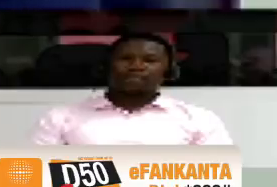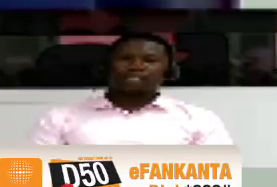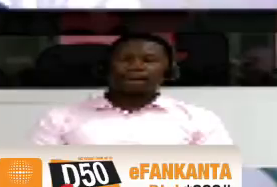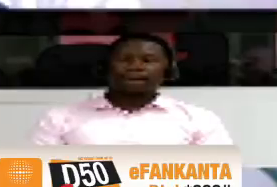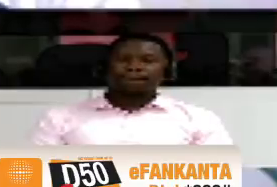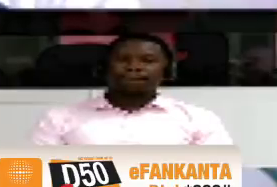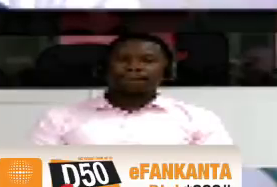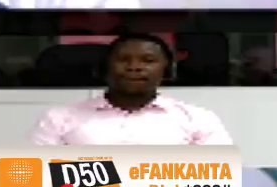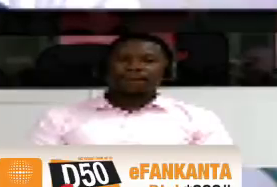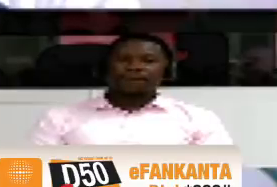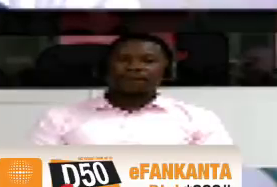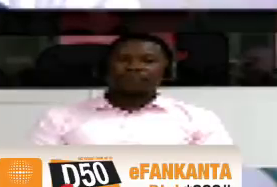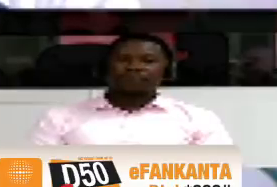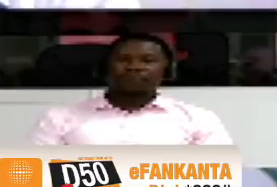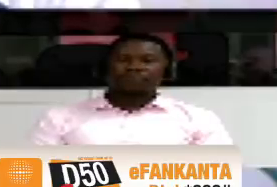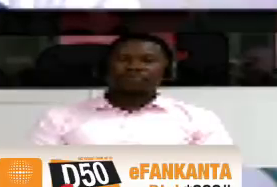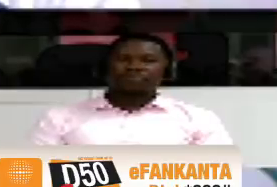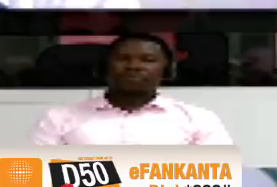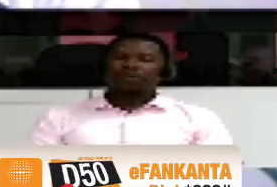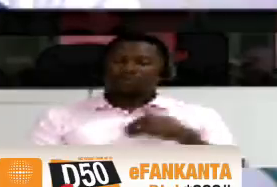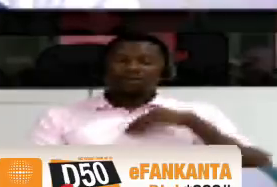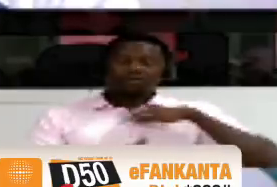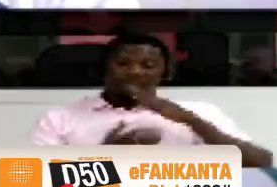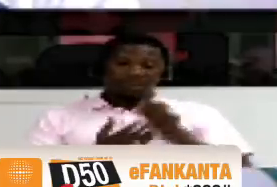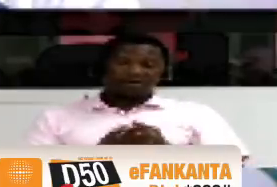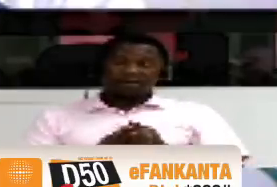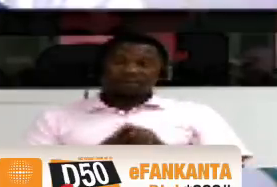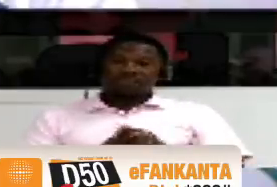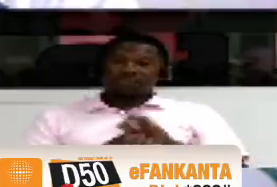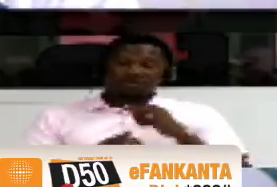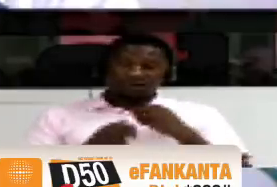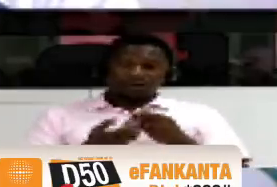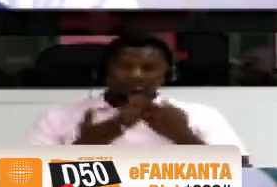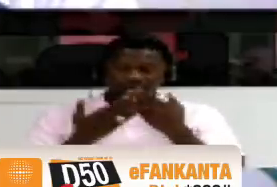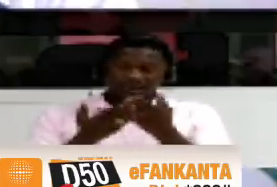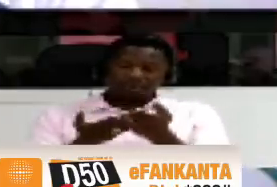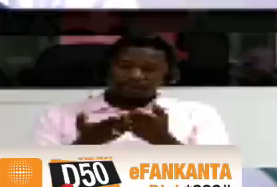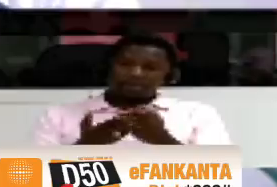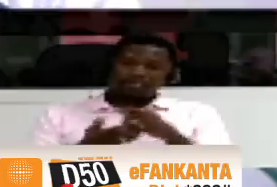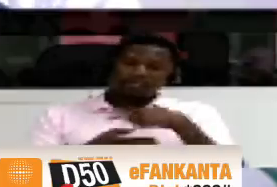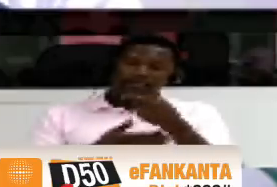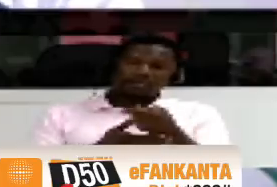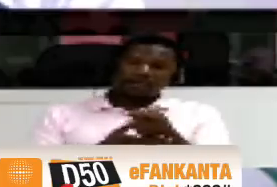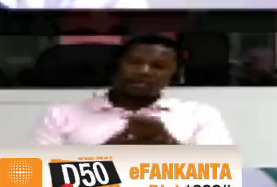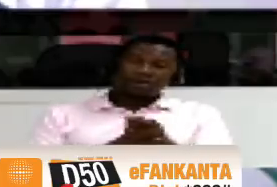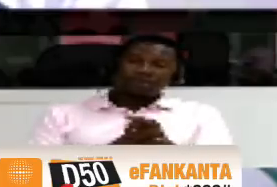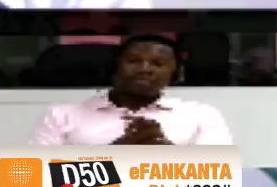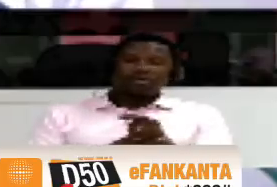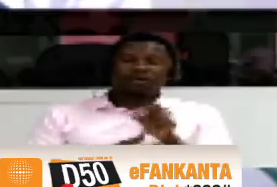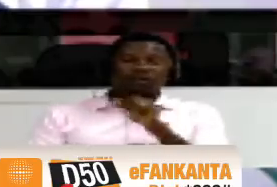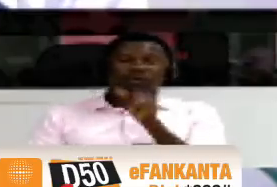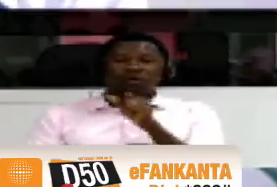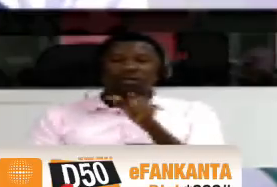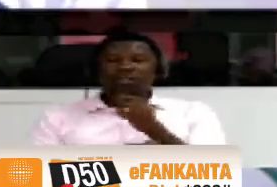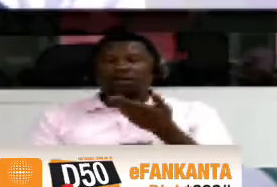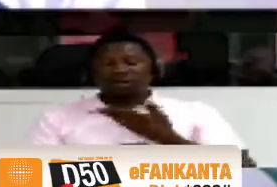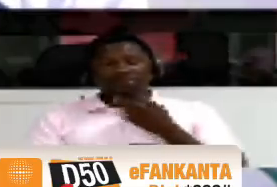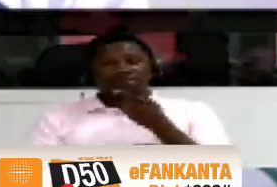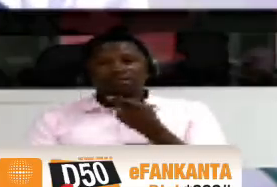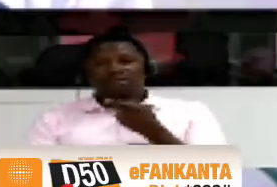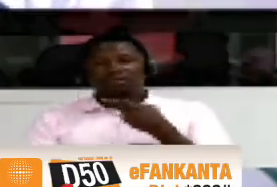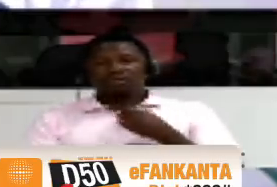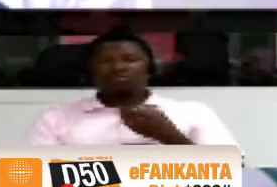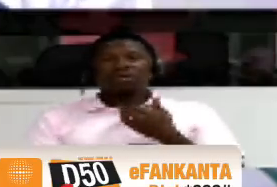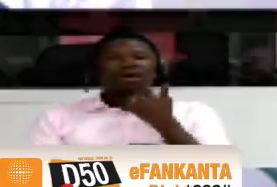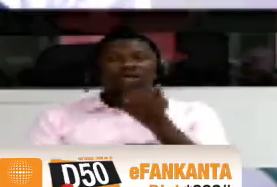I believe it must have been sparked by, because others have it that he